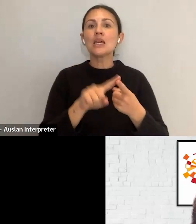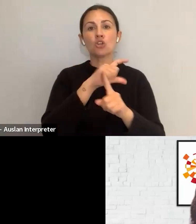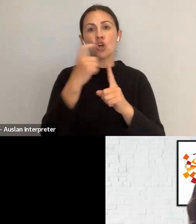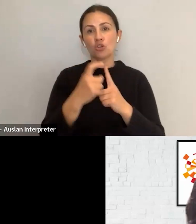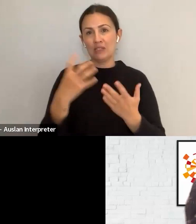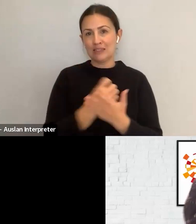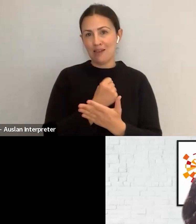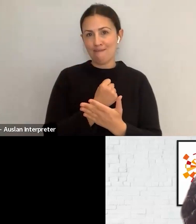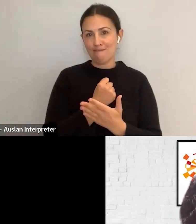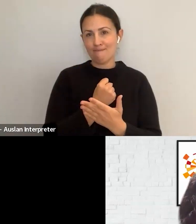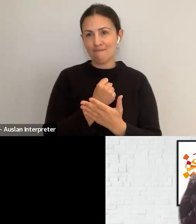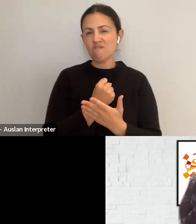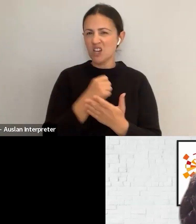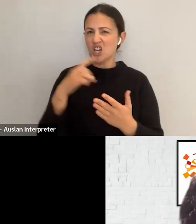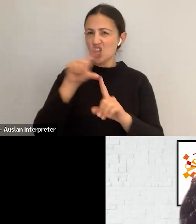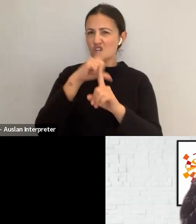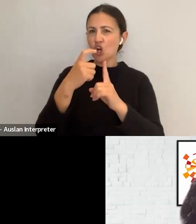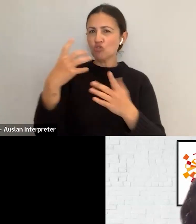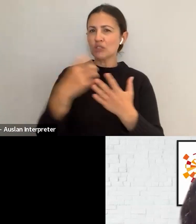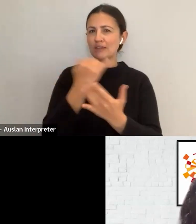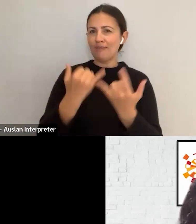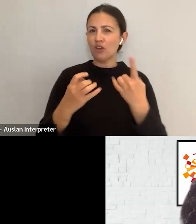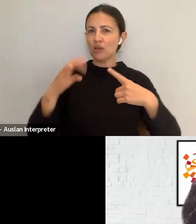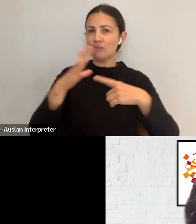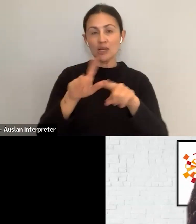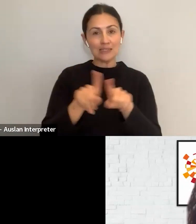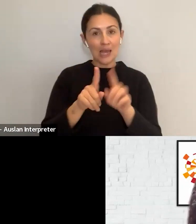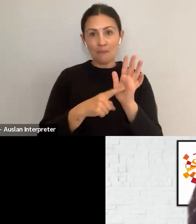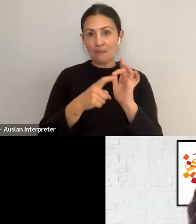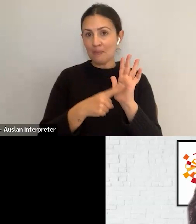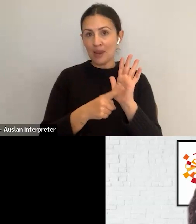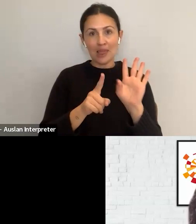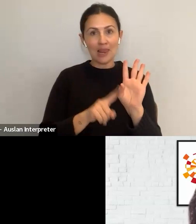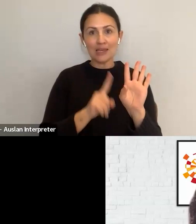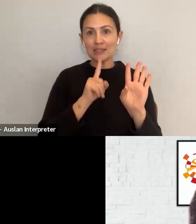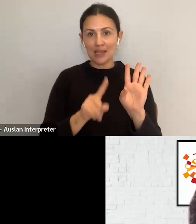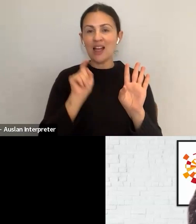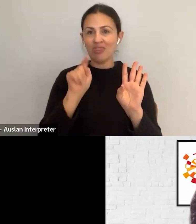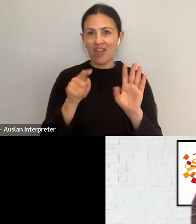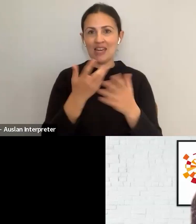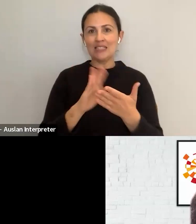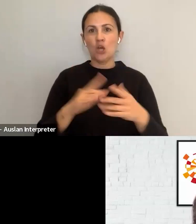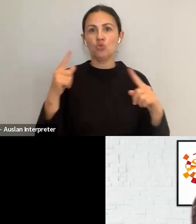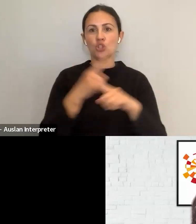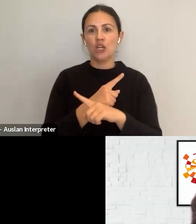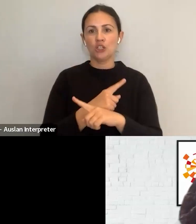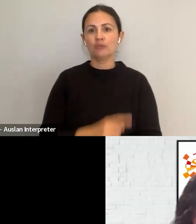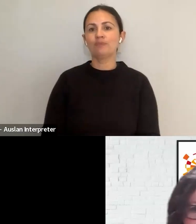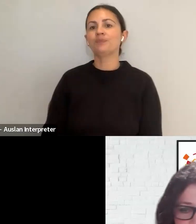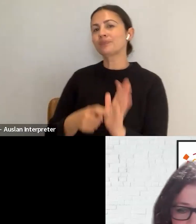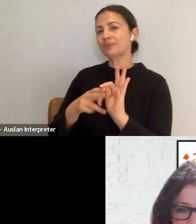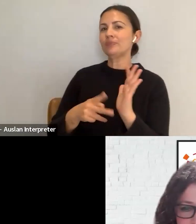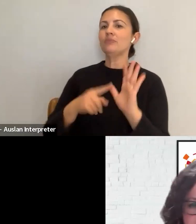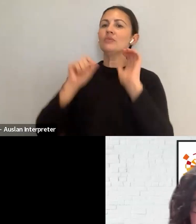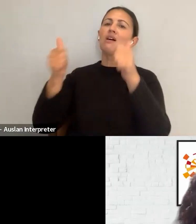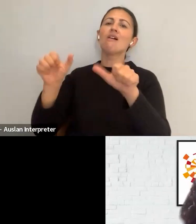hopefully links in to what Lily was saying, is how you begin to start the process of change. That was fantastic. Thank you, Tasneem.